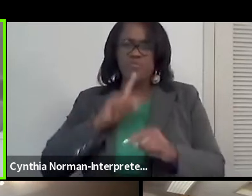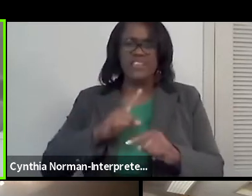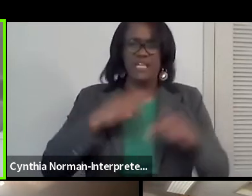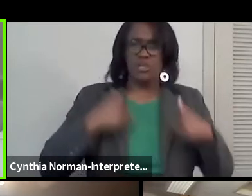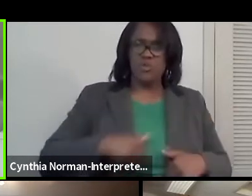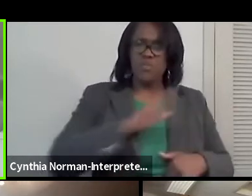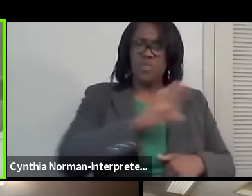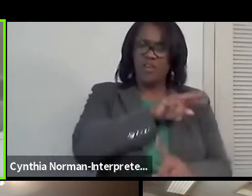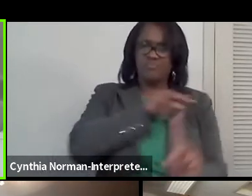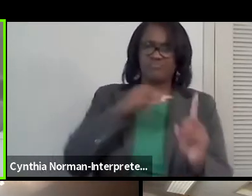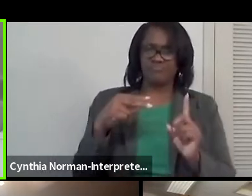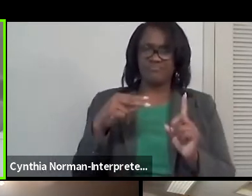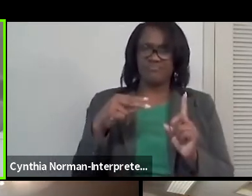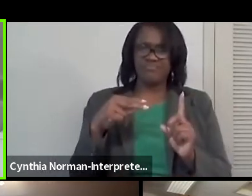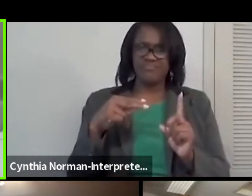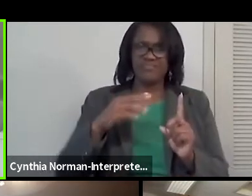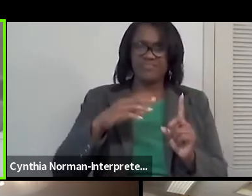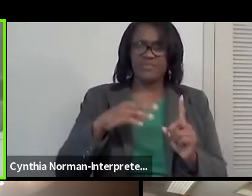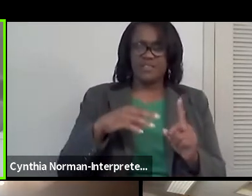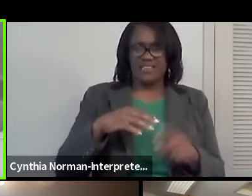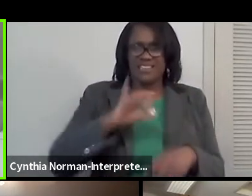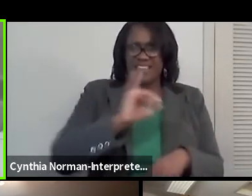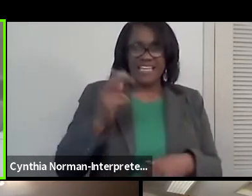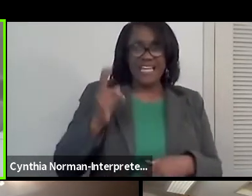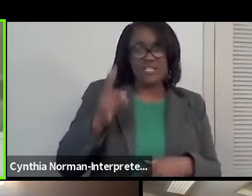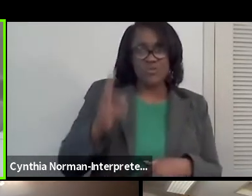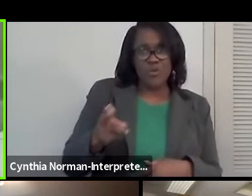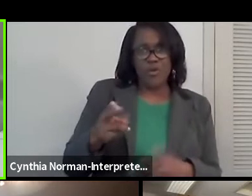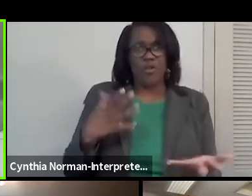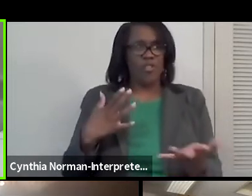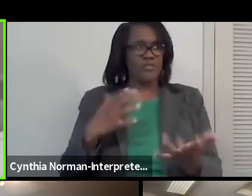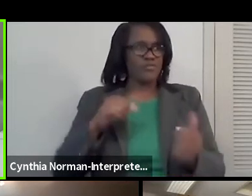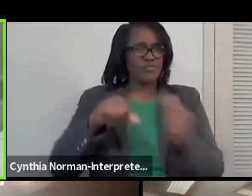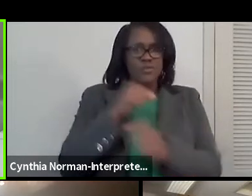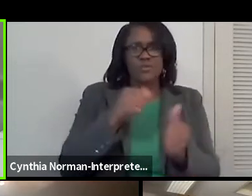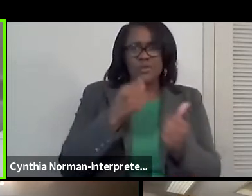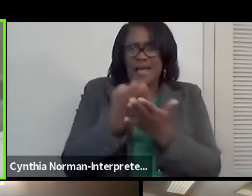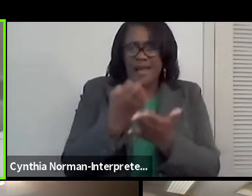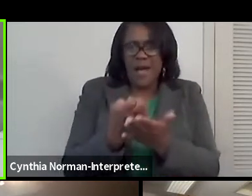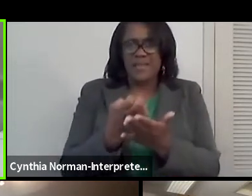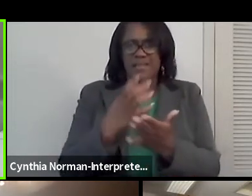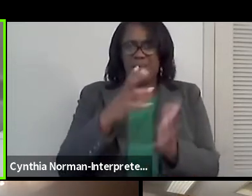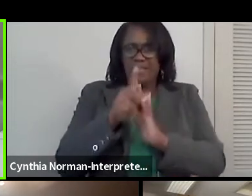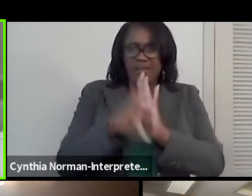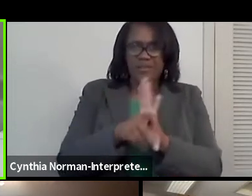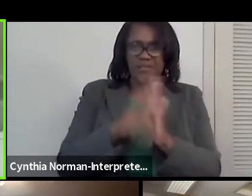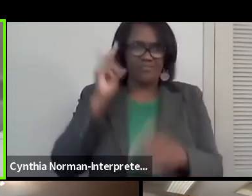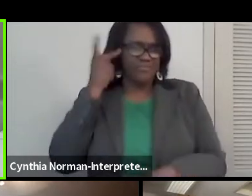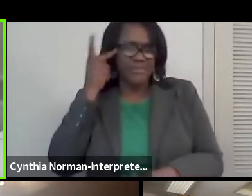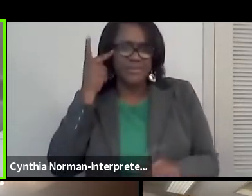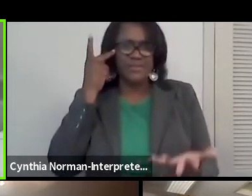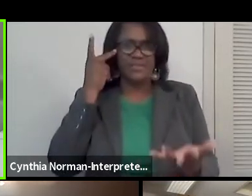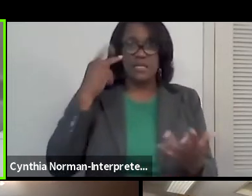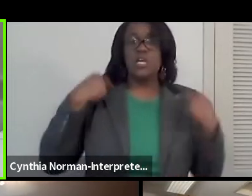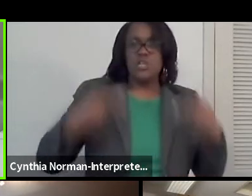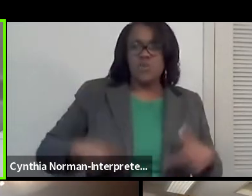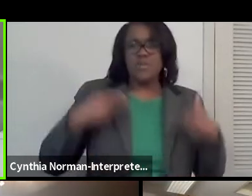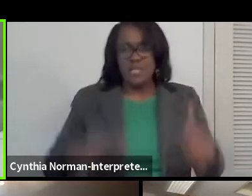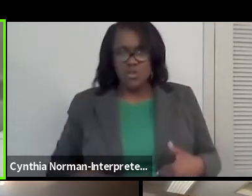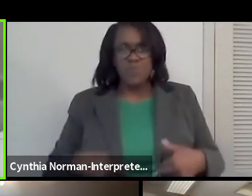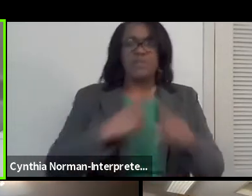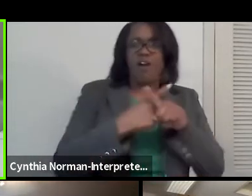about even historical, like socioeconomic and sociopolitical contexts that we're thinking about. There, we call them human-human conflicts